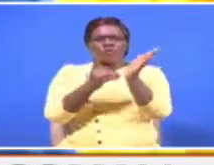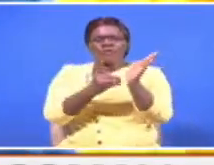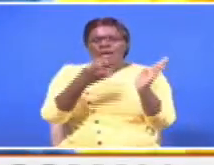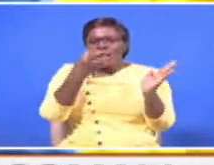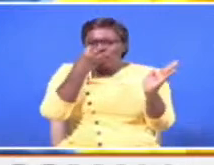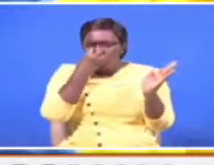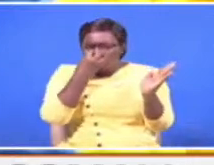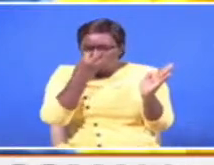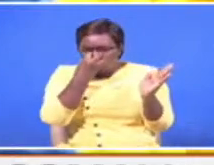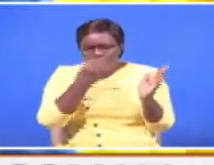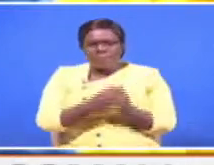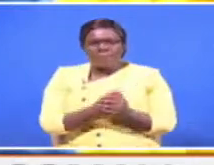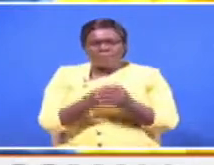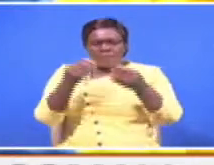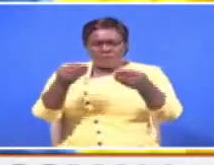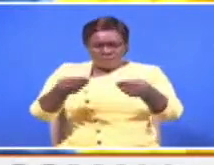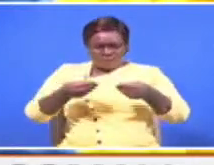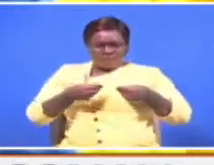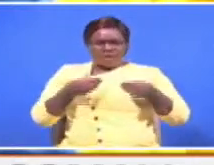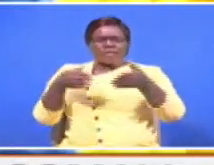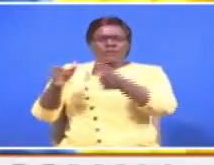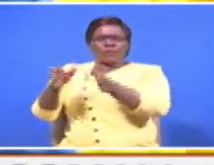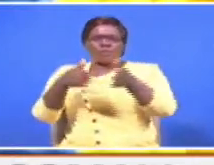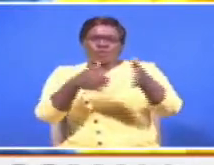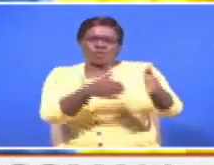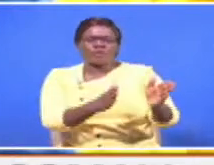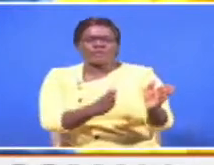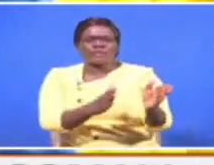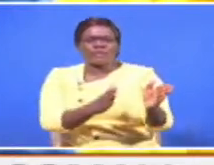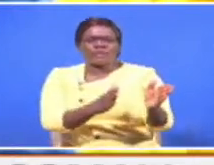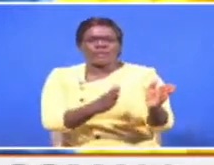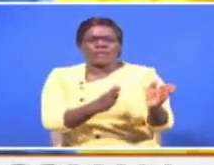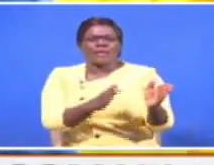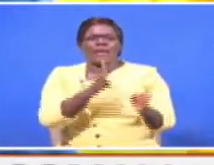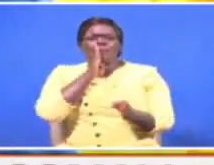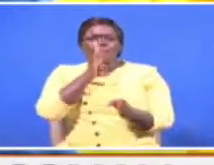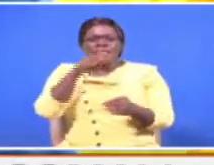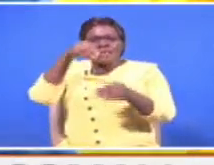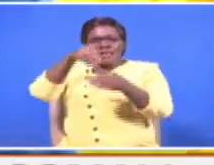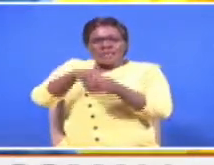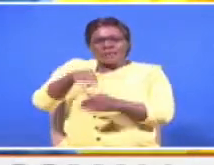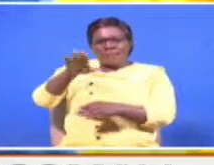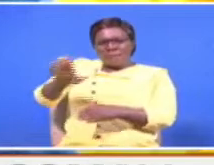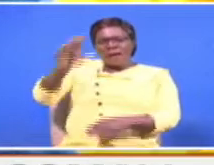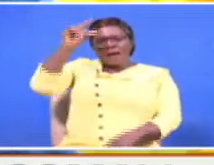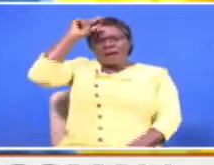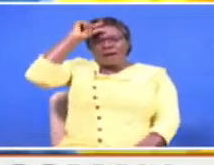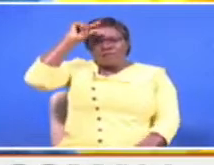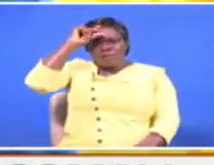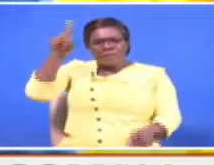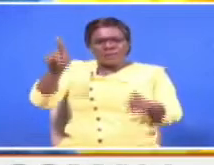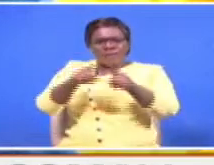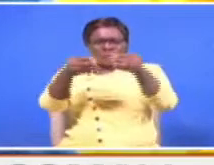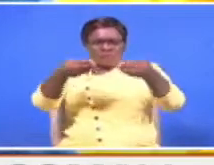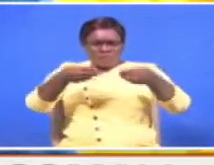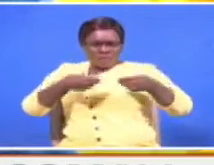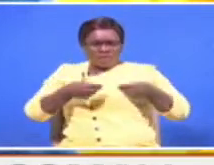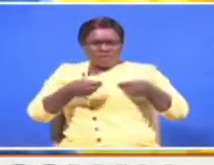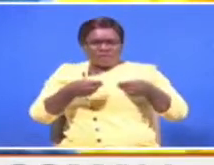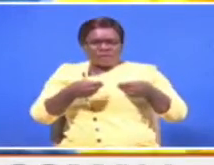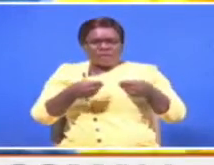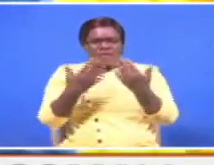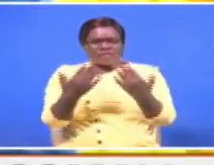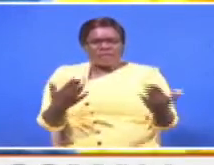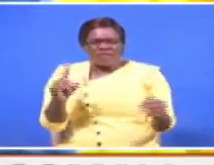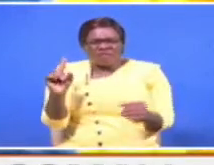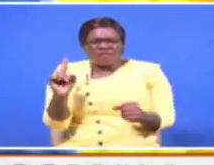Samoei Ruto, for giving us the opportunity to be in his government and to give us positions that